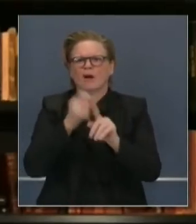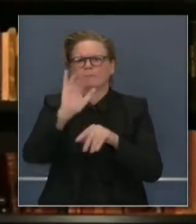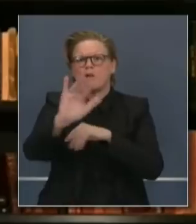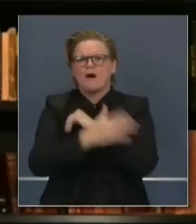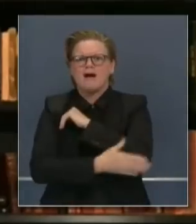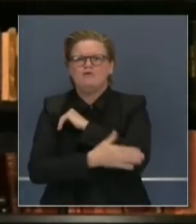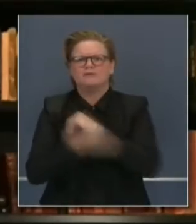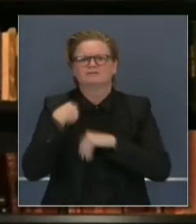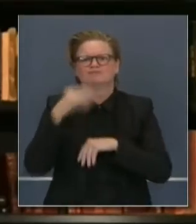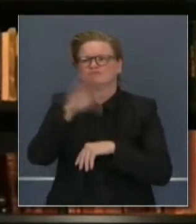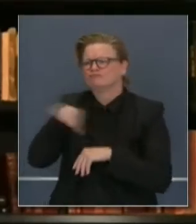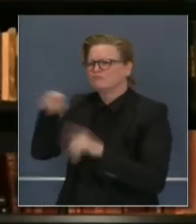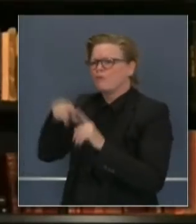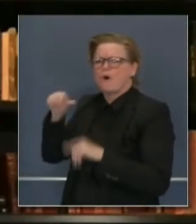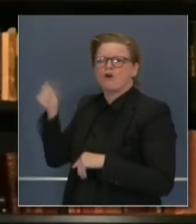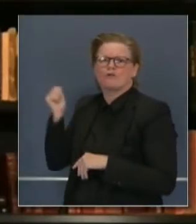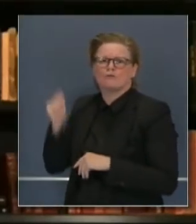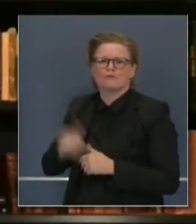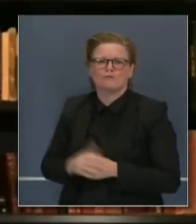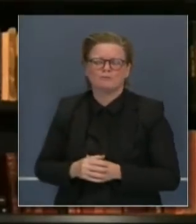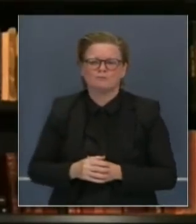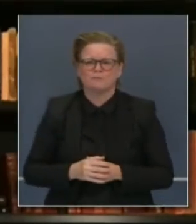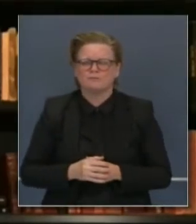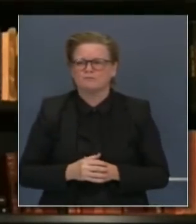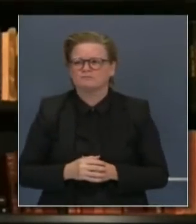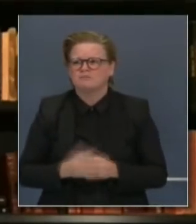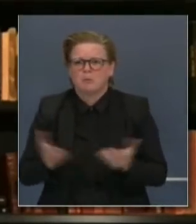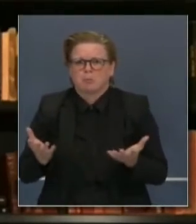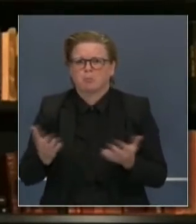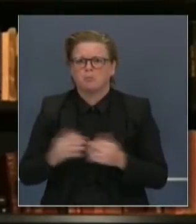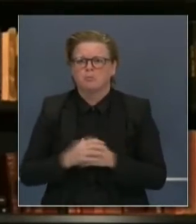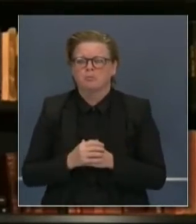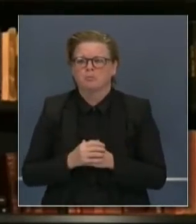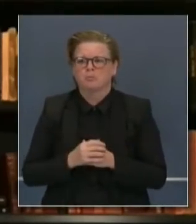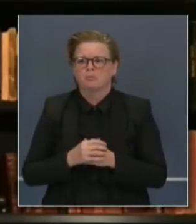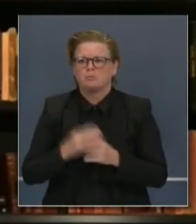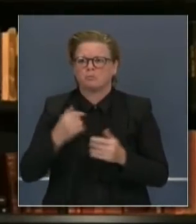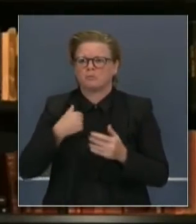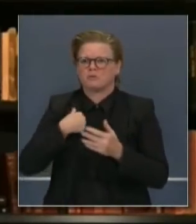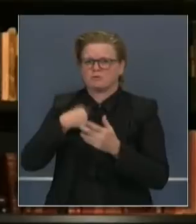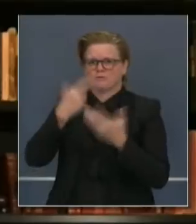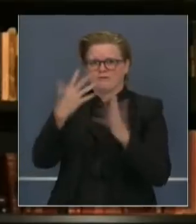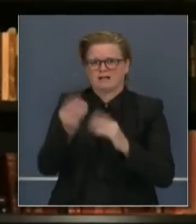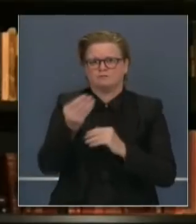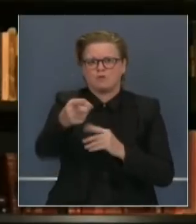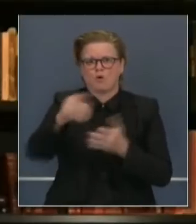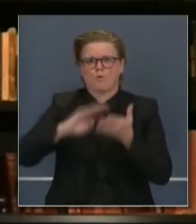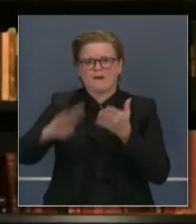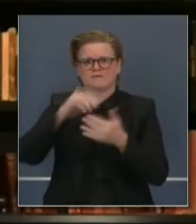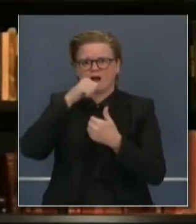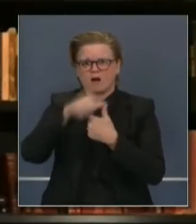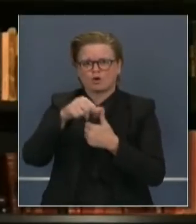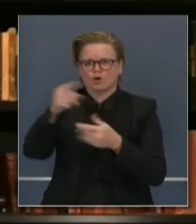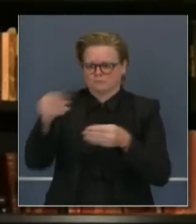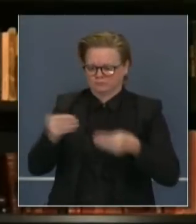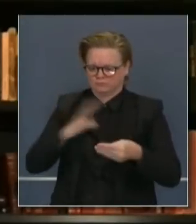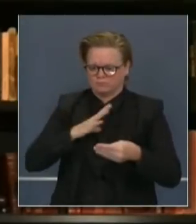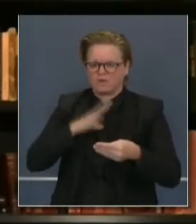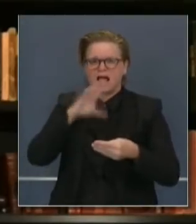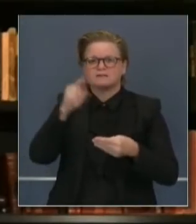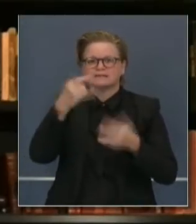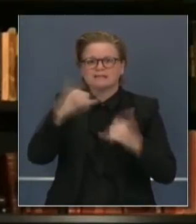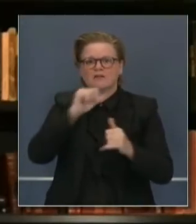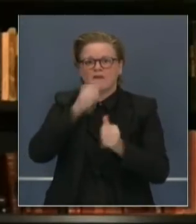differently. And that's exactly what we've done. We've not been shy. We have sent letters to counties that have defied the orders, and we